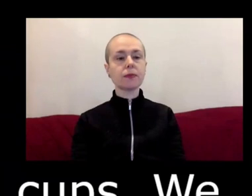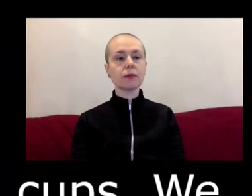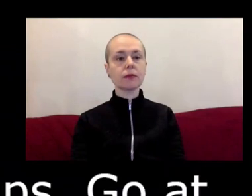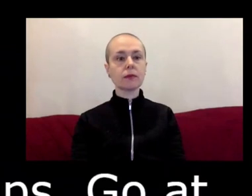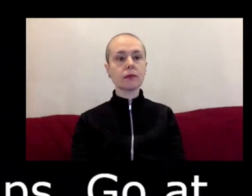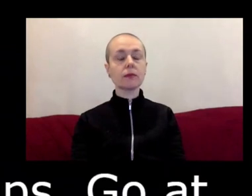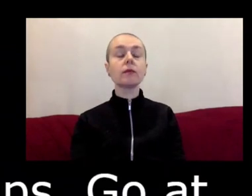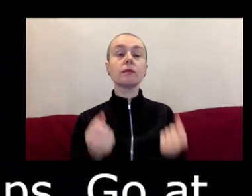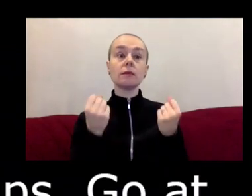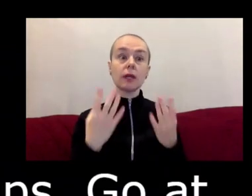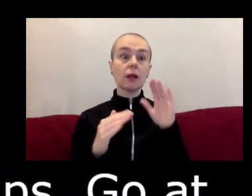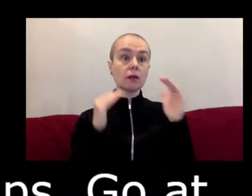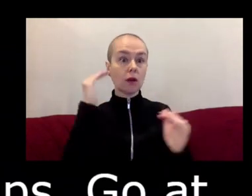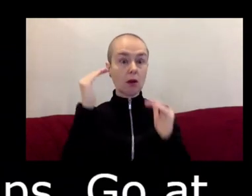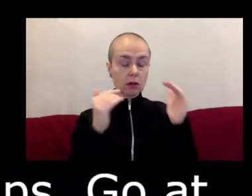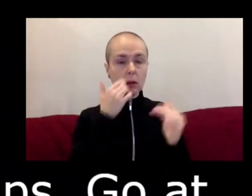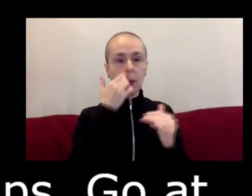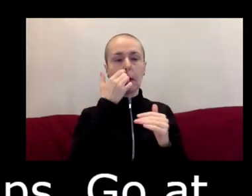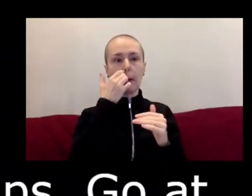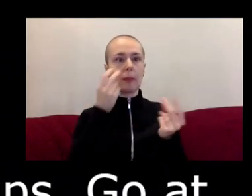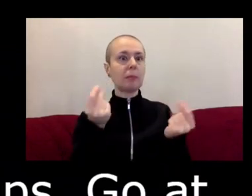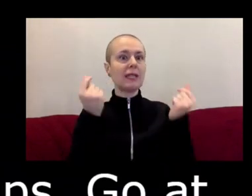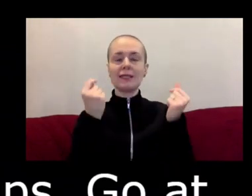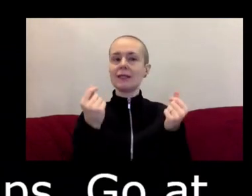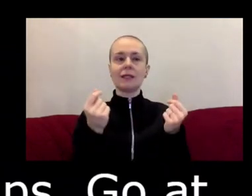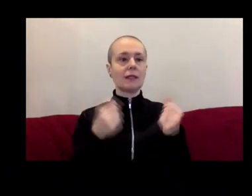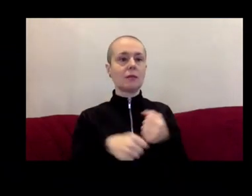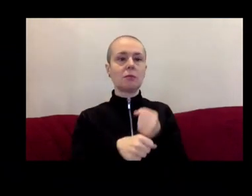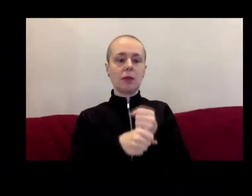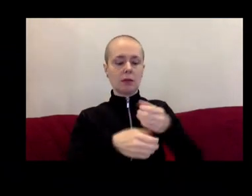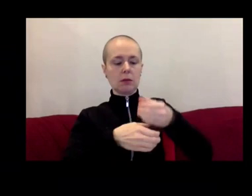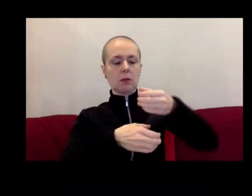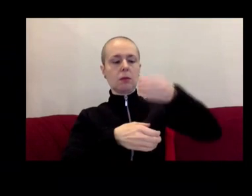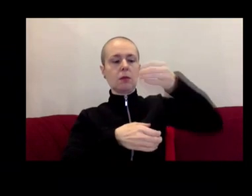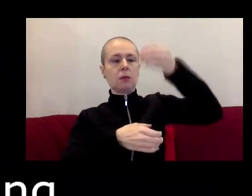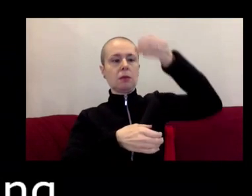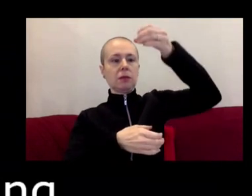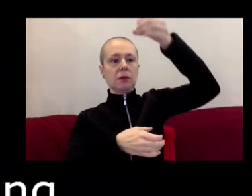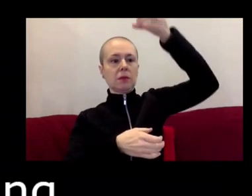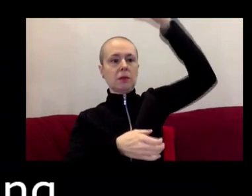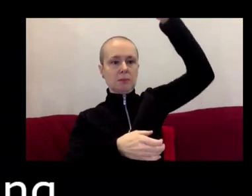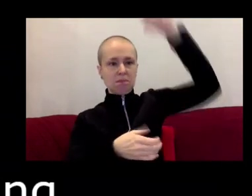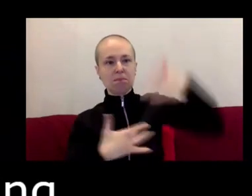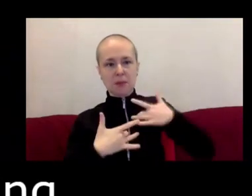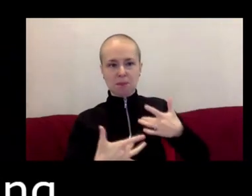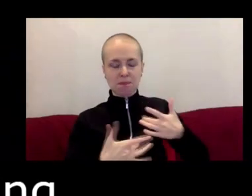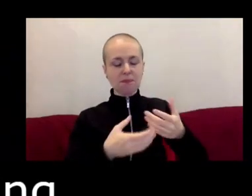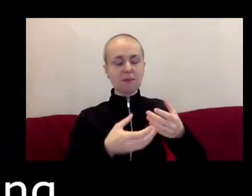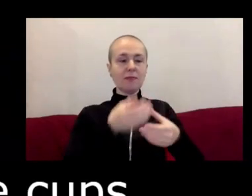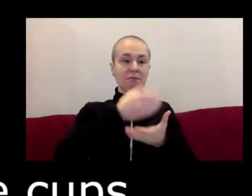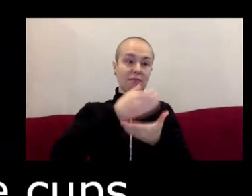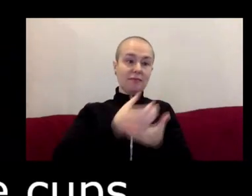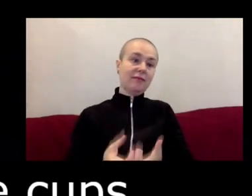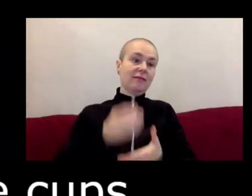a lot of adults immediately start making pyramids, right? Put the cups upside down and then make